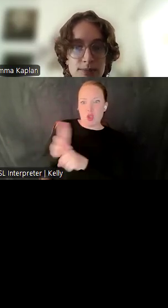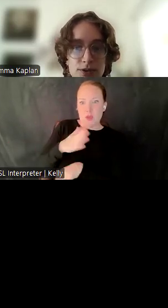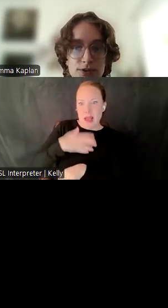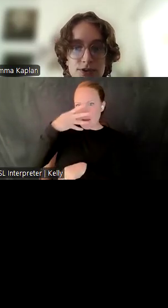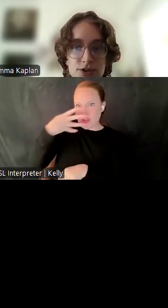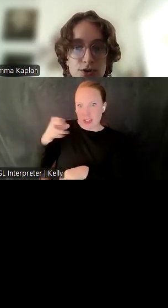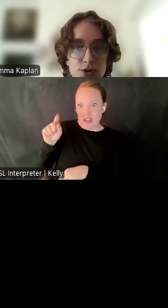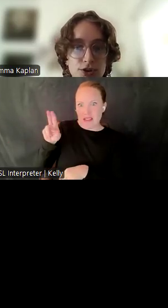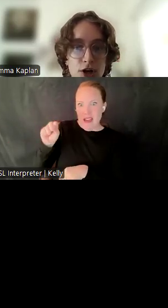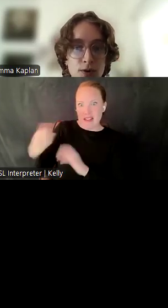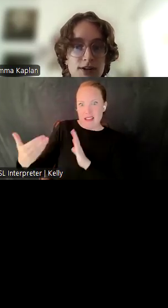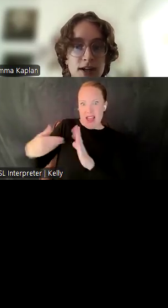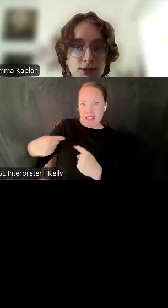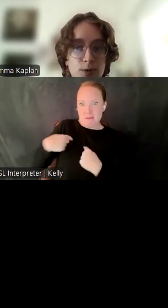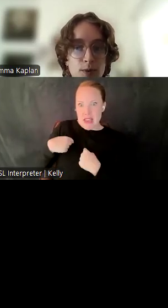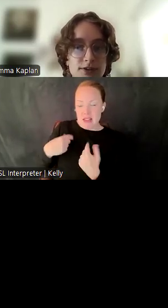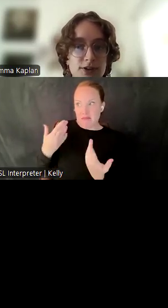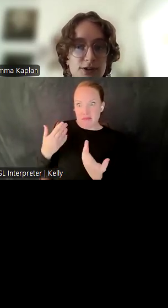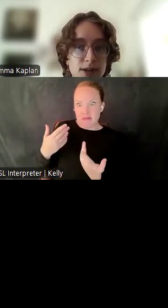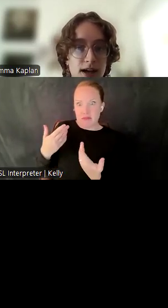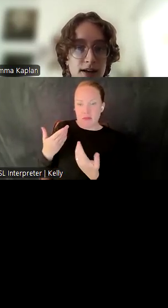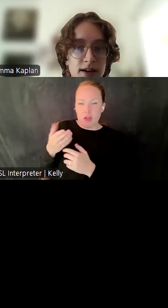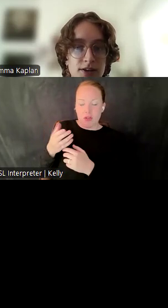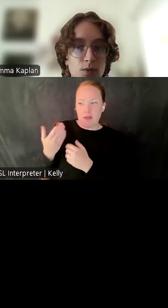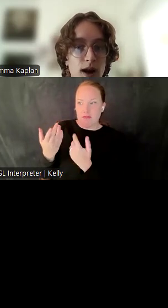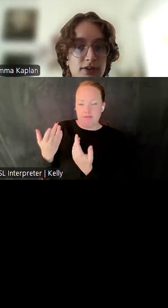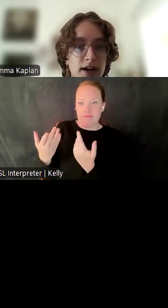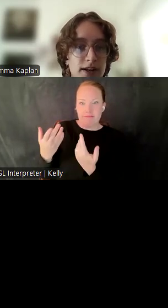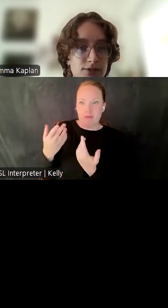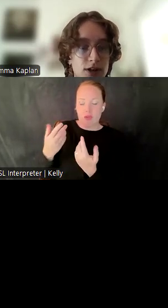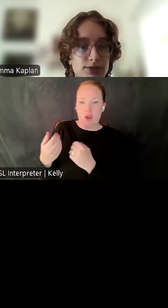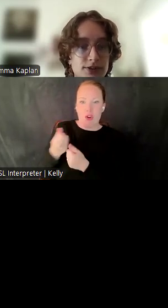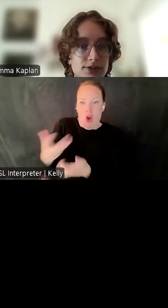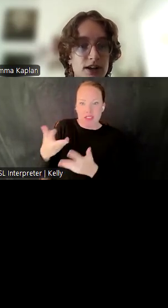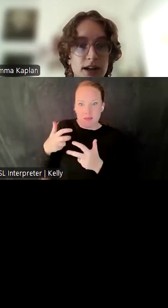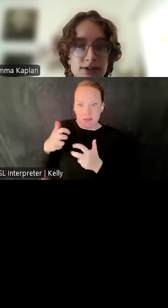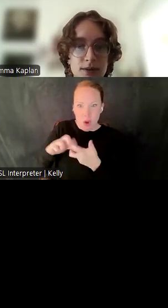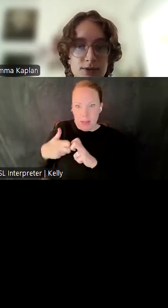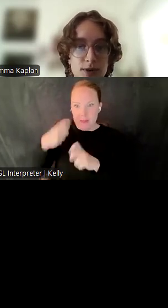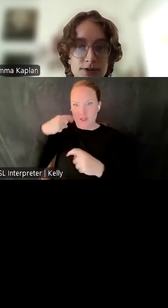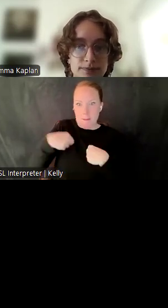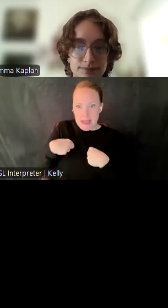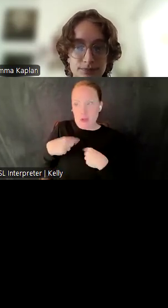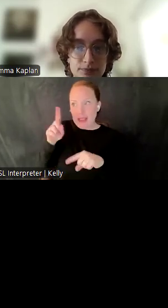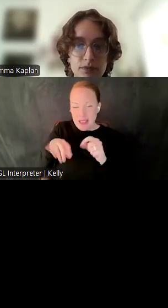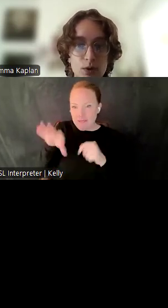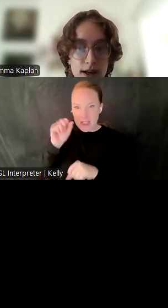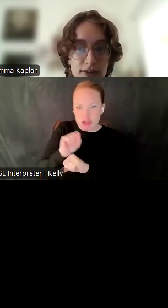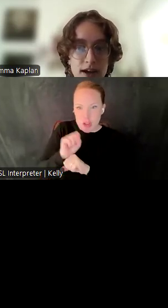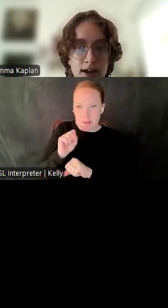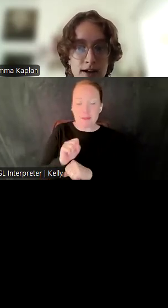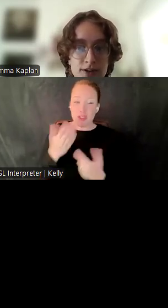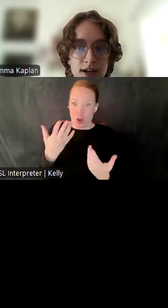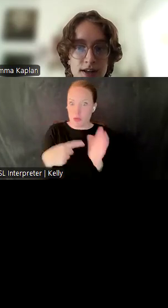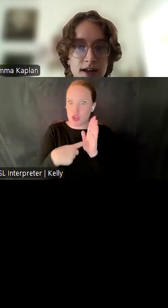these 3 examples to show a tangible way to display the wide variety of circumstances that clients come to us